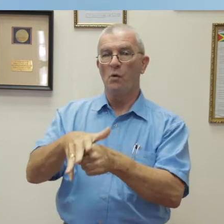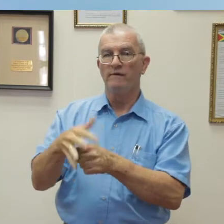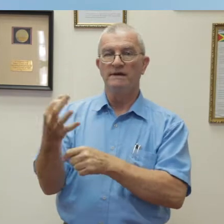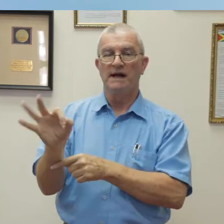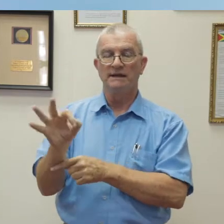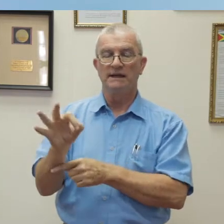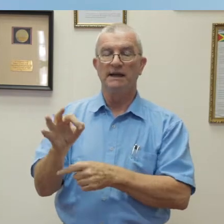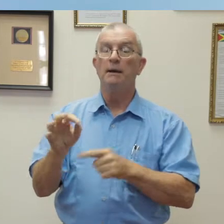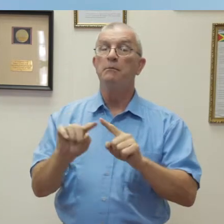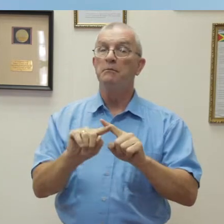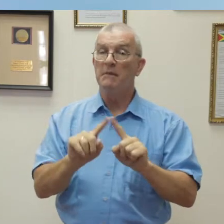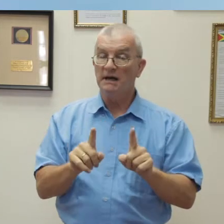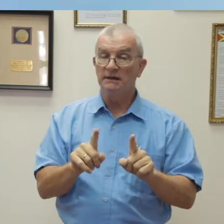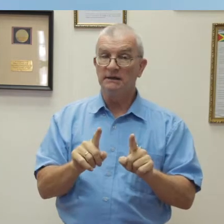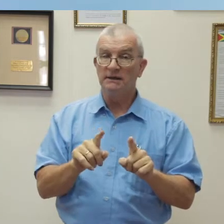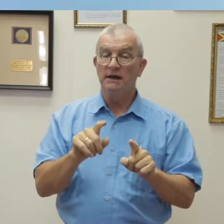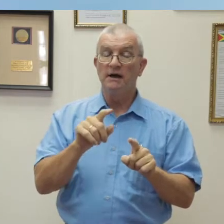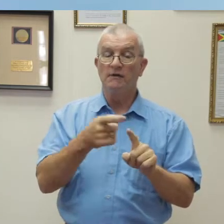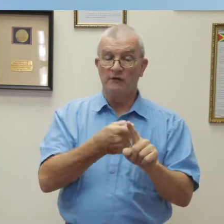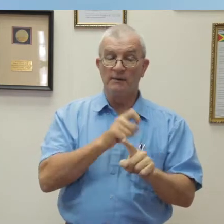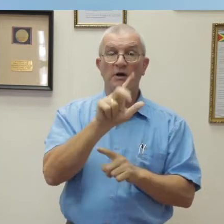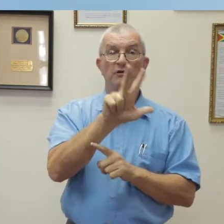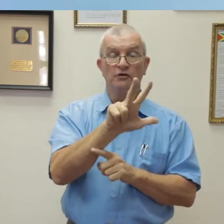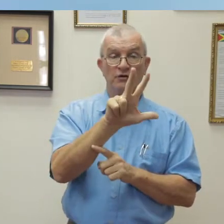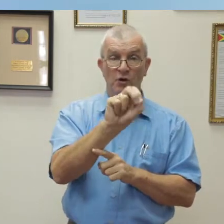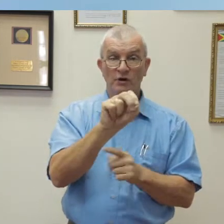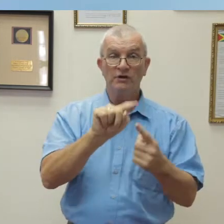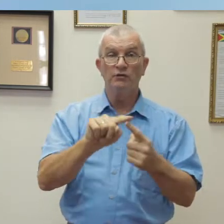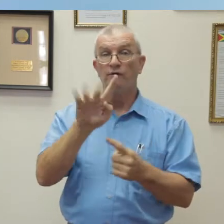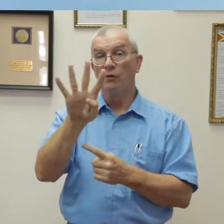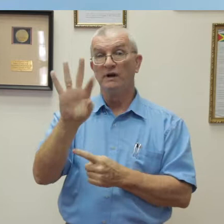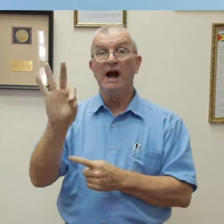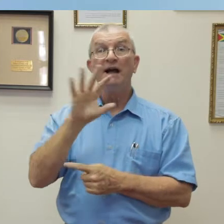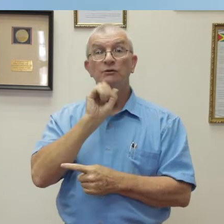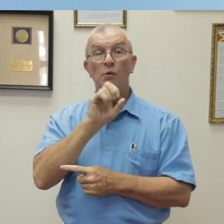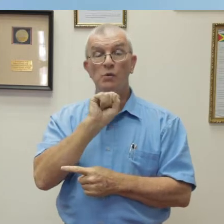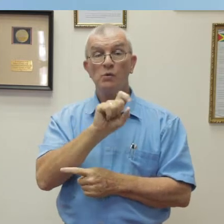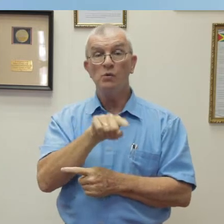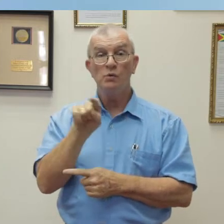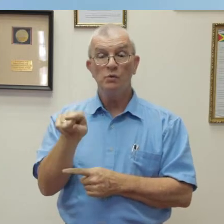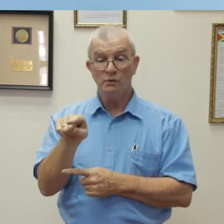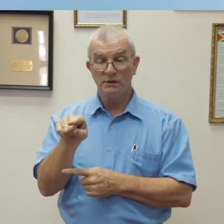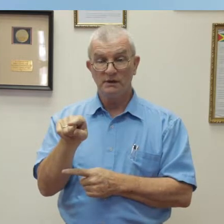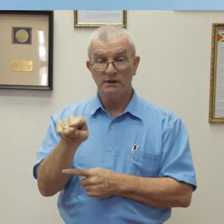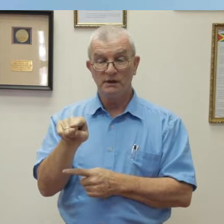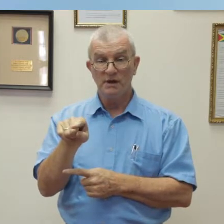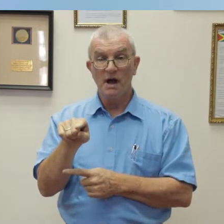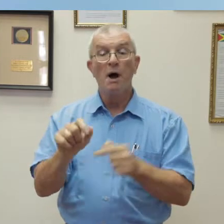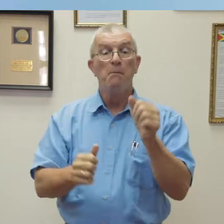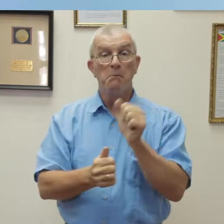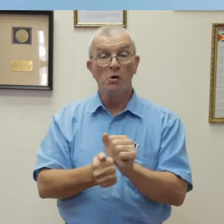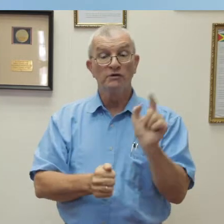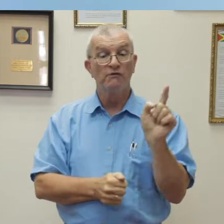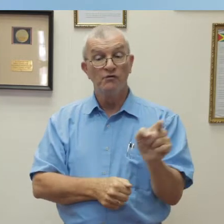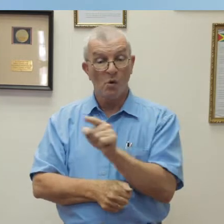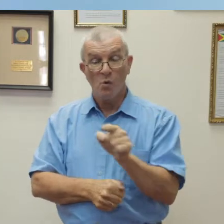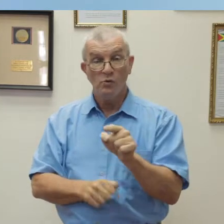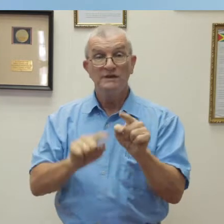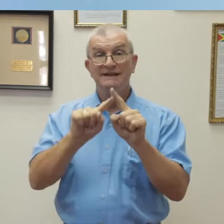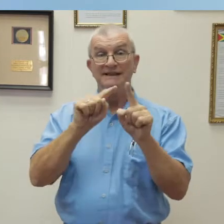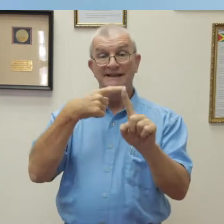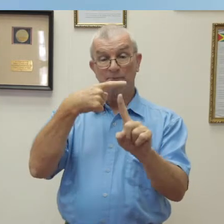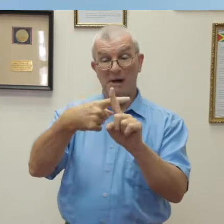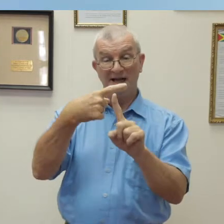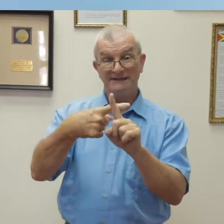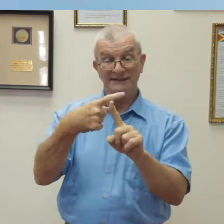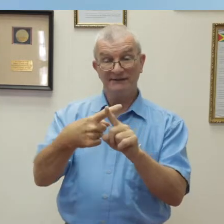However, in the 30 through 49 age group, most of those who tested positive are